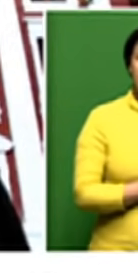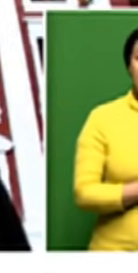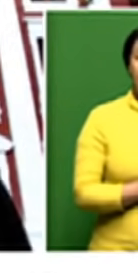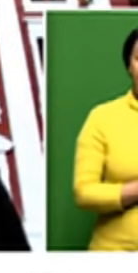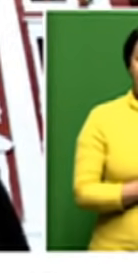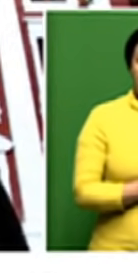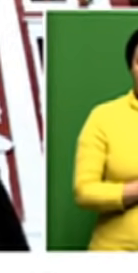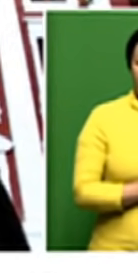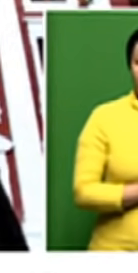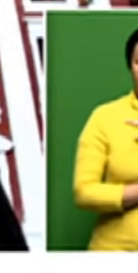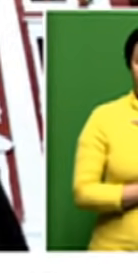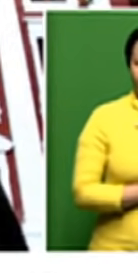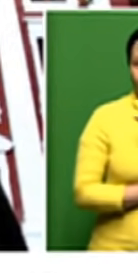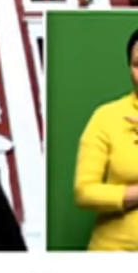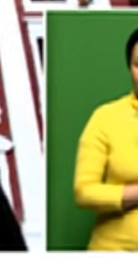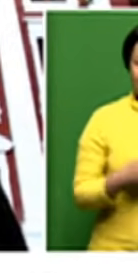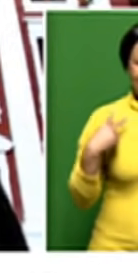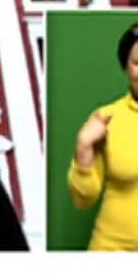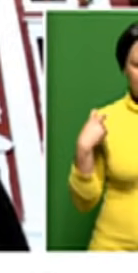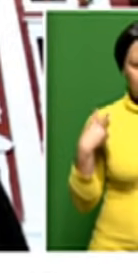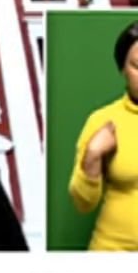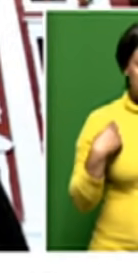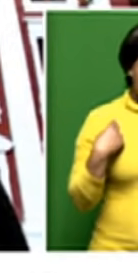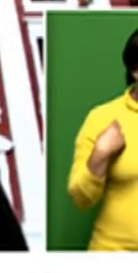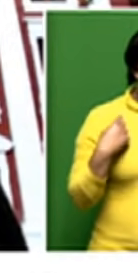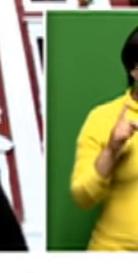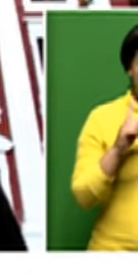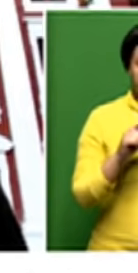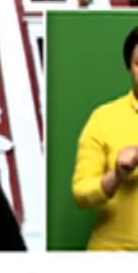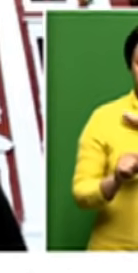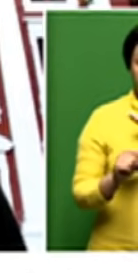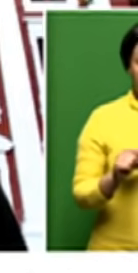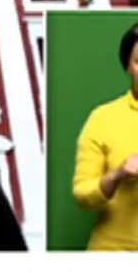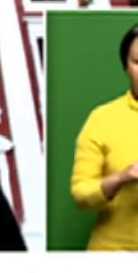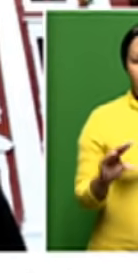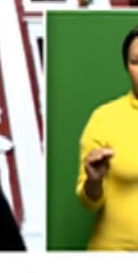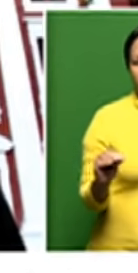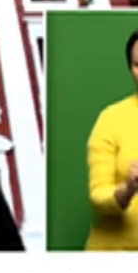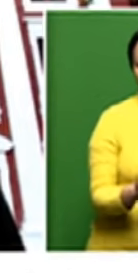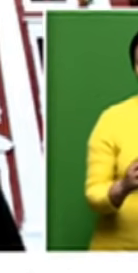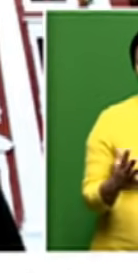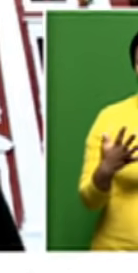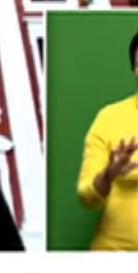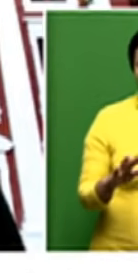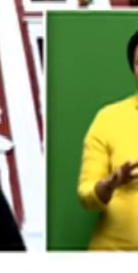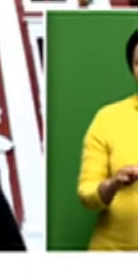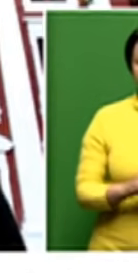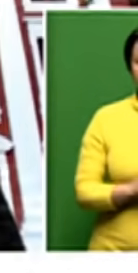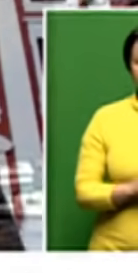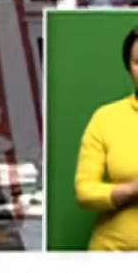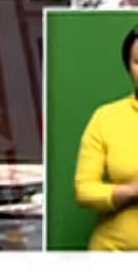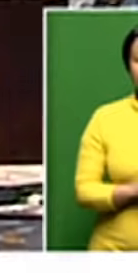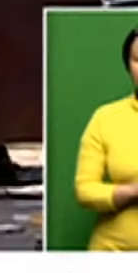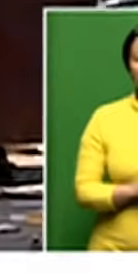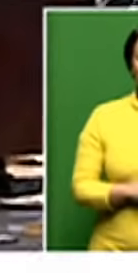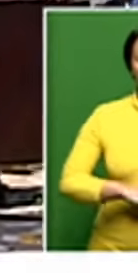long for security services to respond? We are told by communities in certain instances, and we have seen it also on television, that it took more than